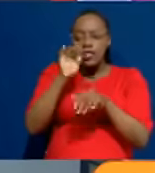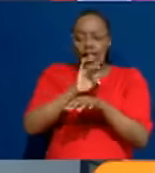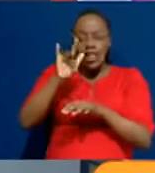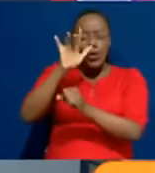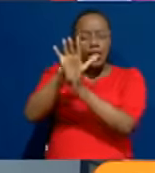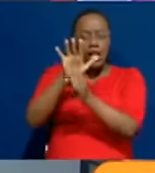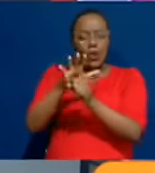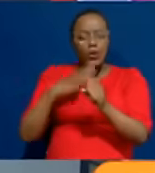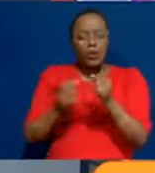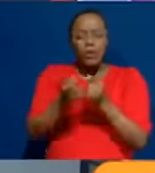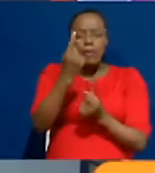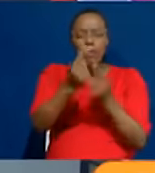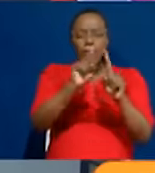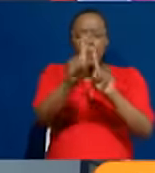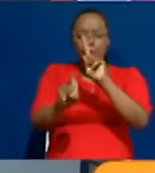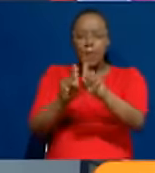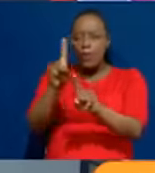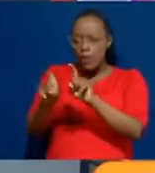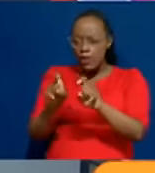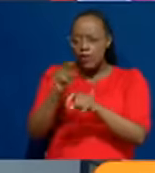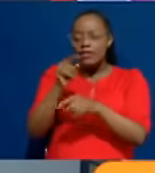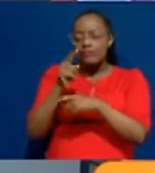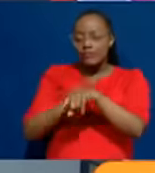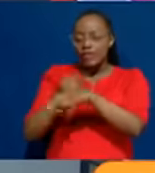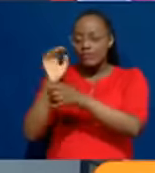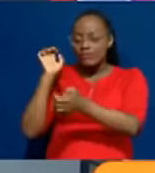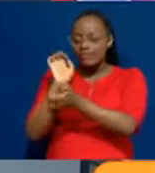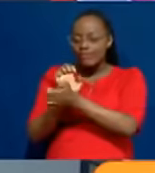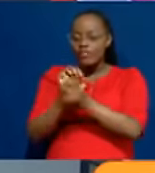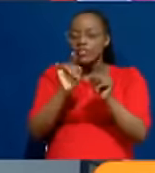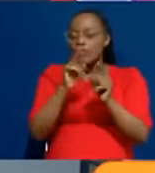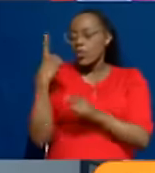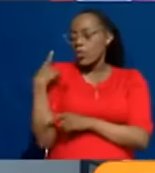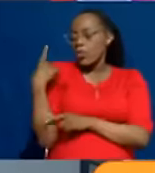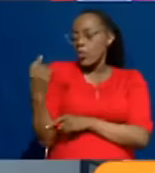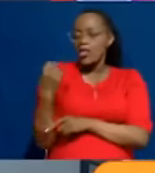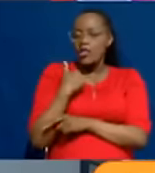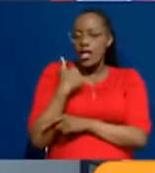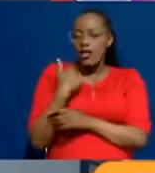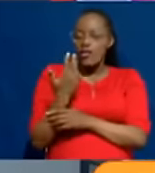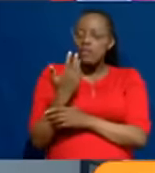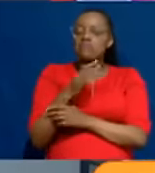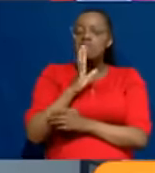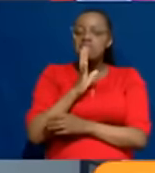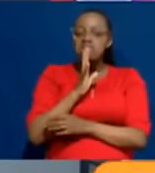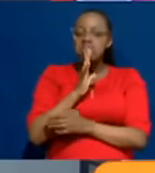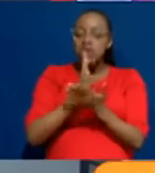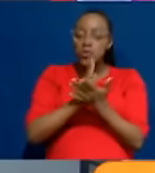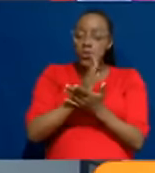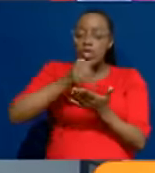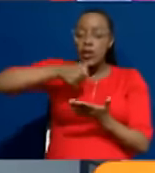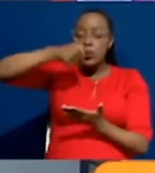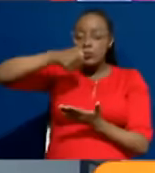many raising questions over the timing of the arrest in light of the recent strong statements made by the Controller of